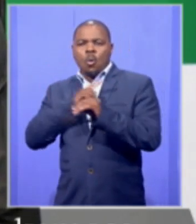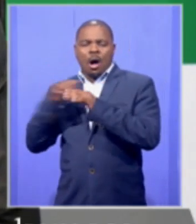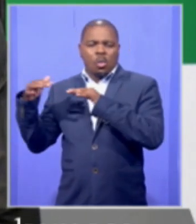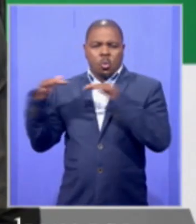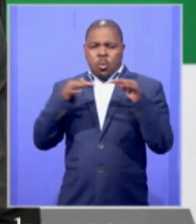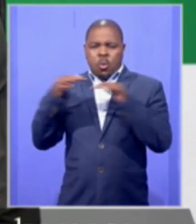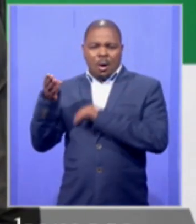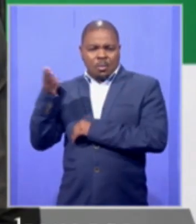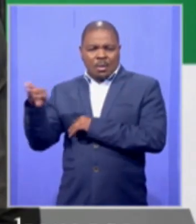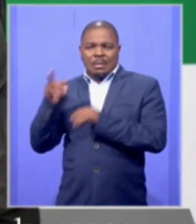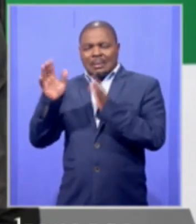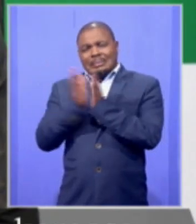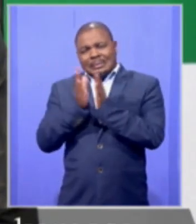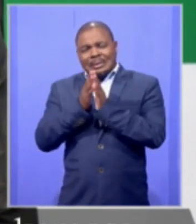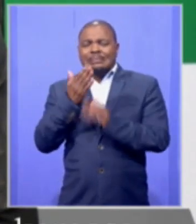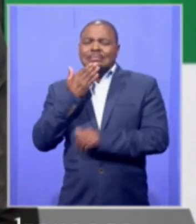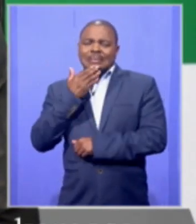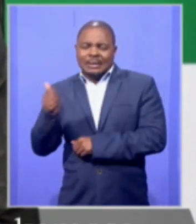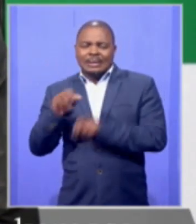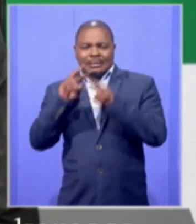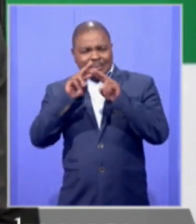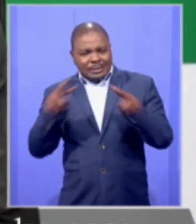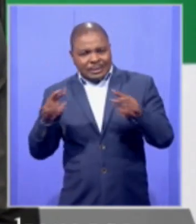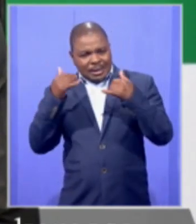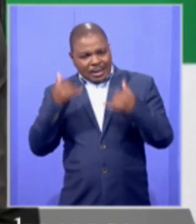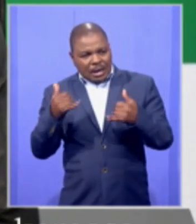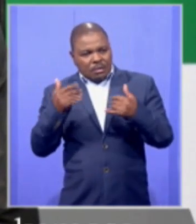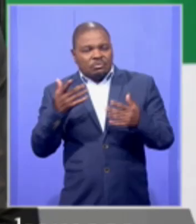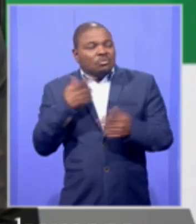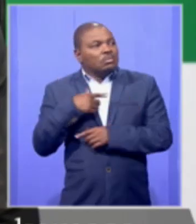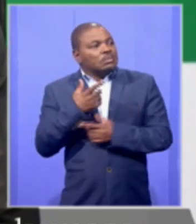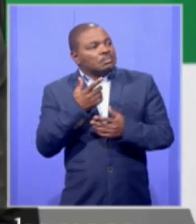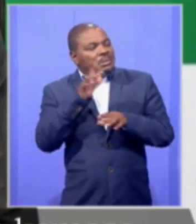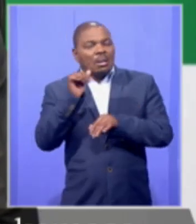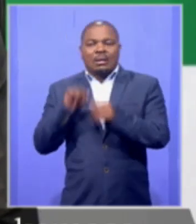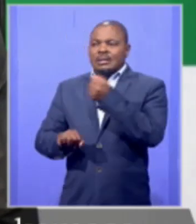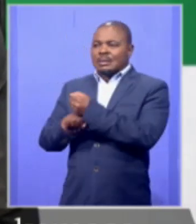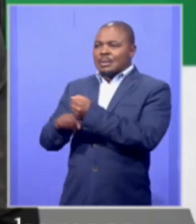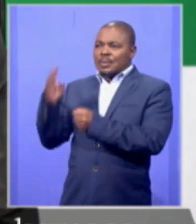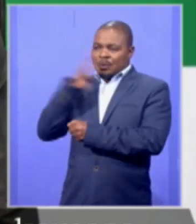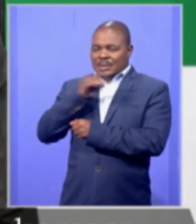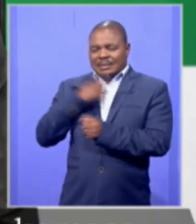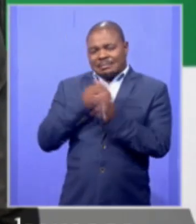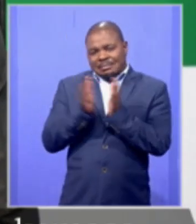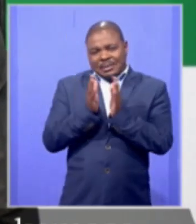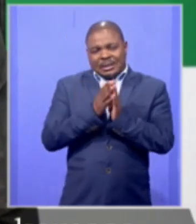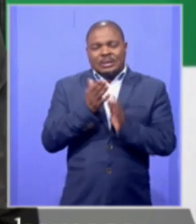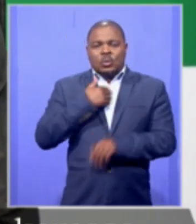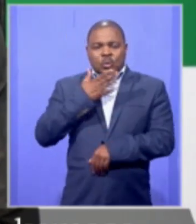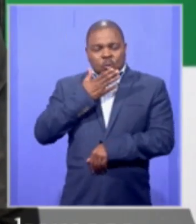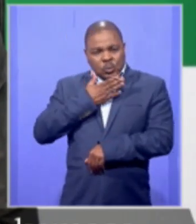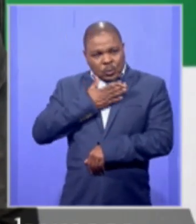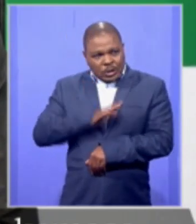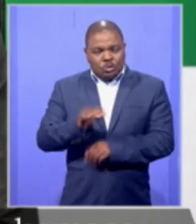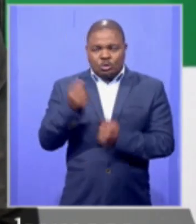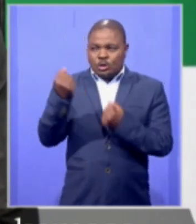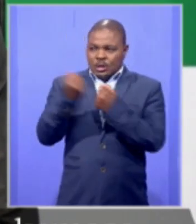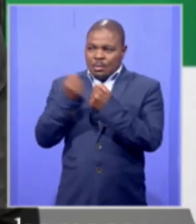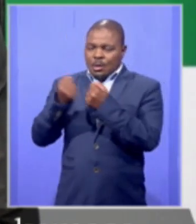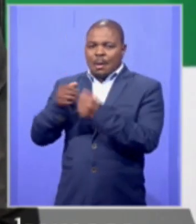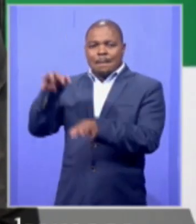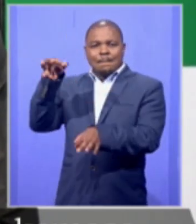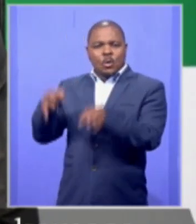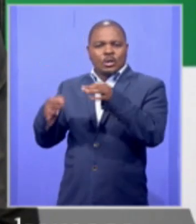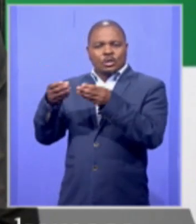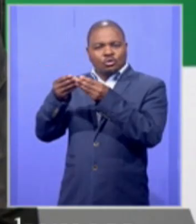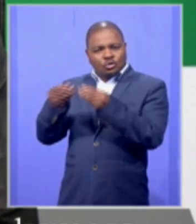their cries for peace have fallen on deaf ears. We continue to support initiatives to find a political solution, as led